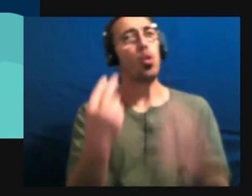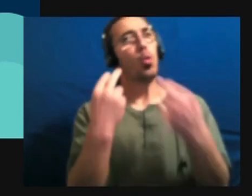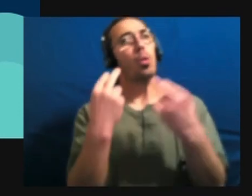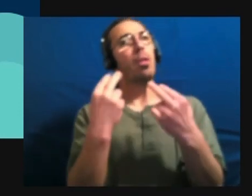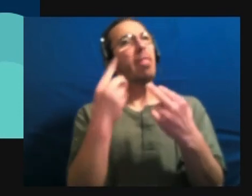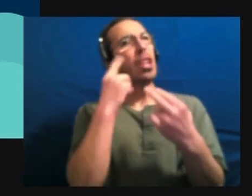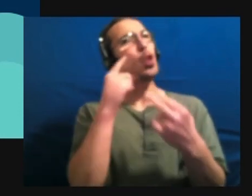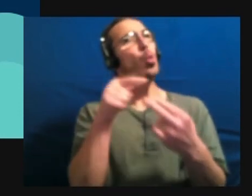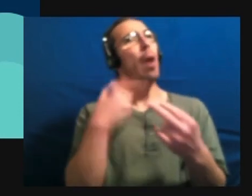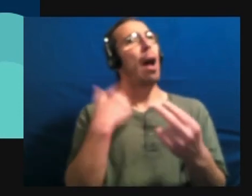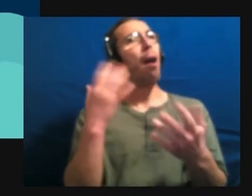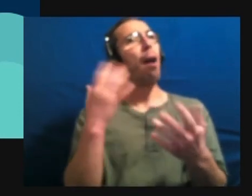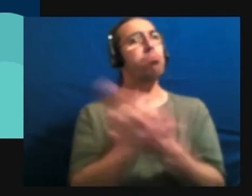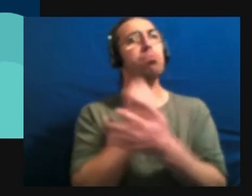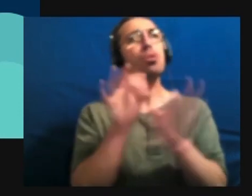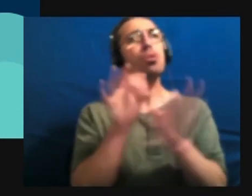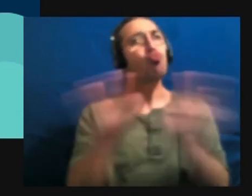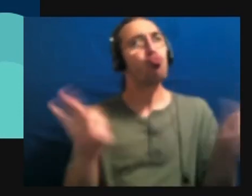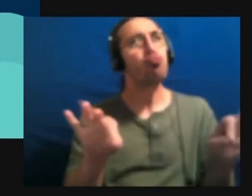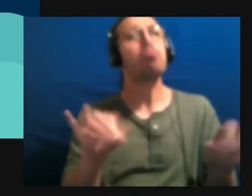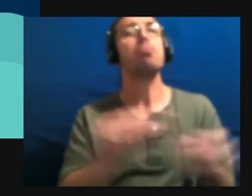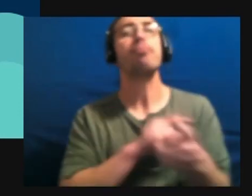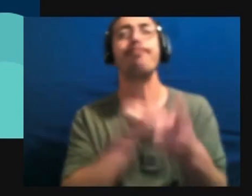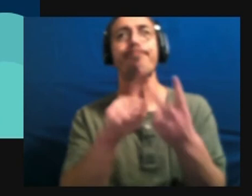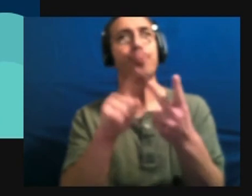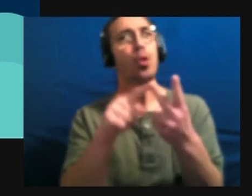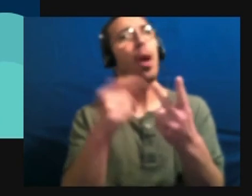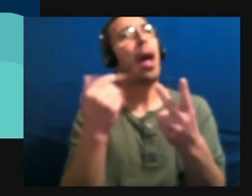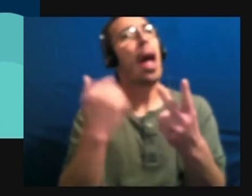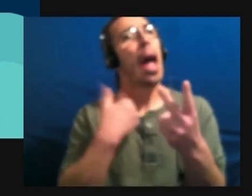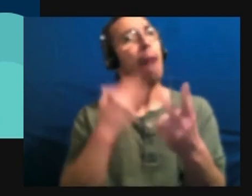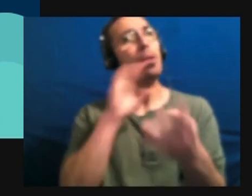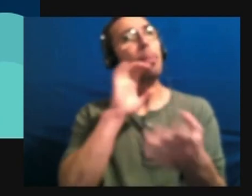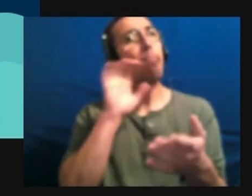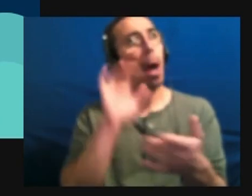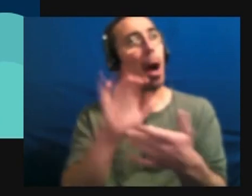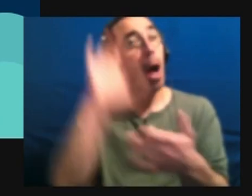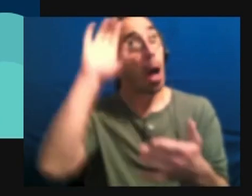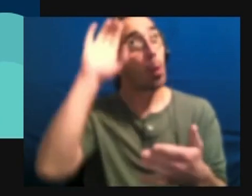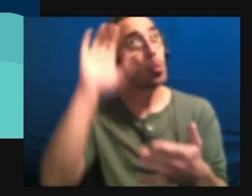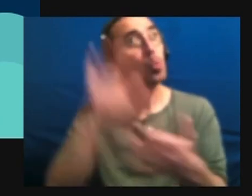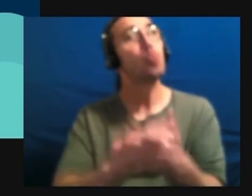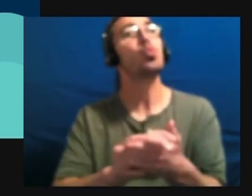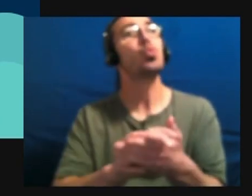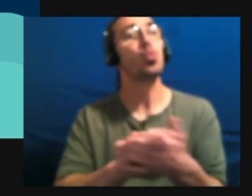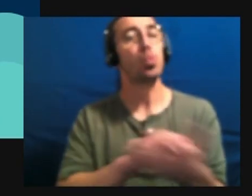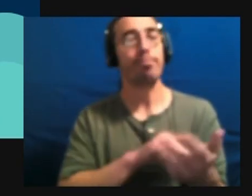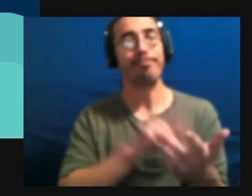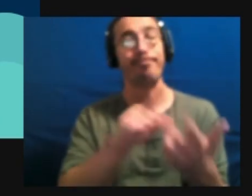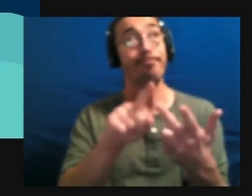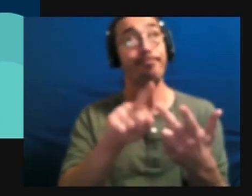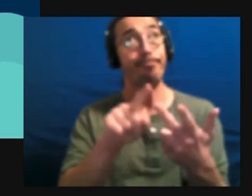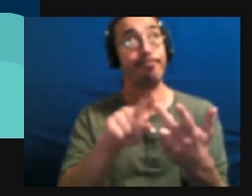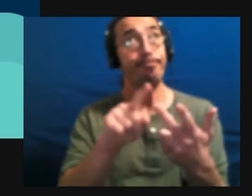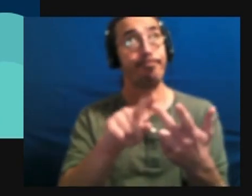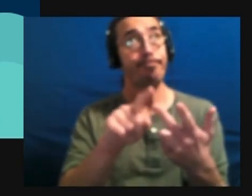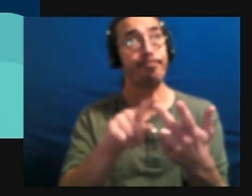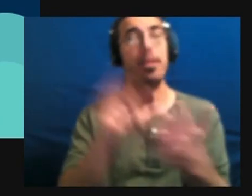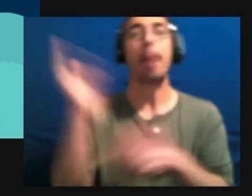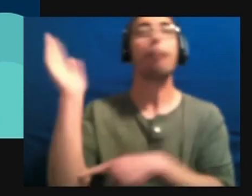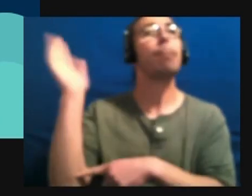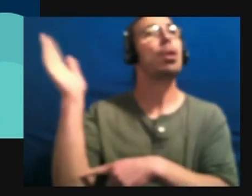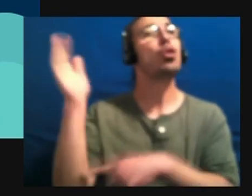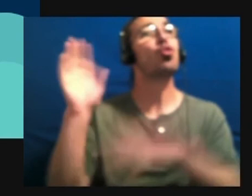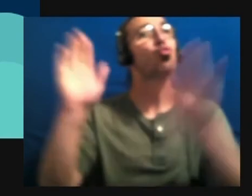degree and you have a spouse and you are doing presentations, you're doing